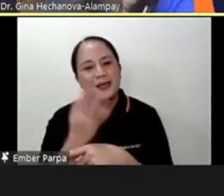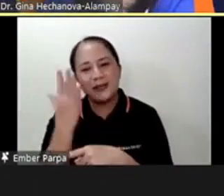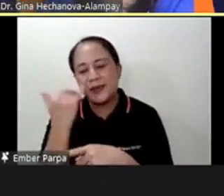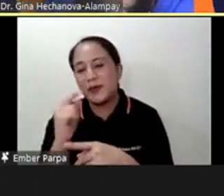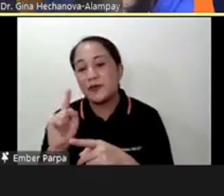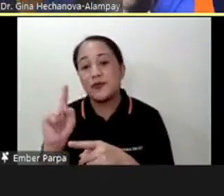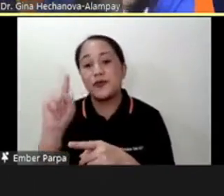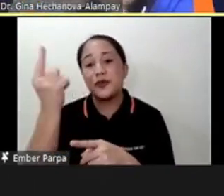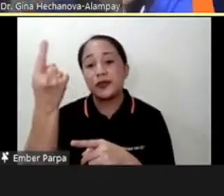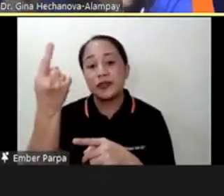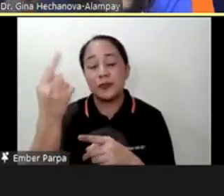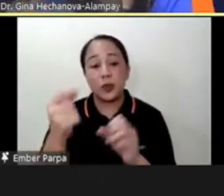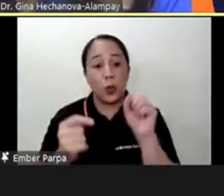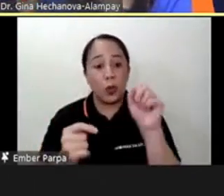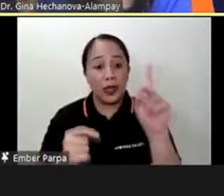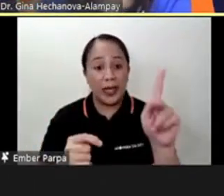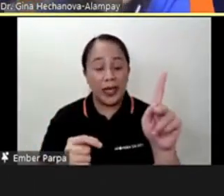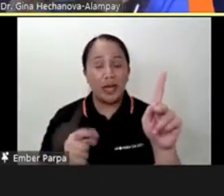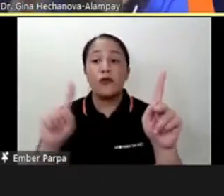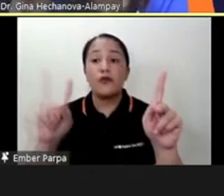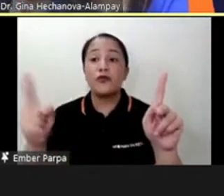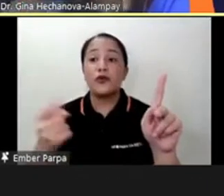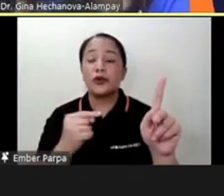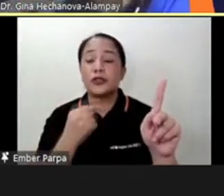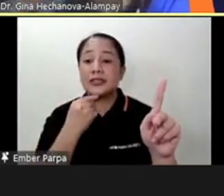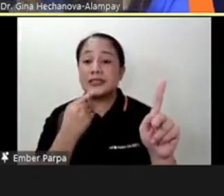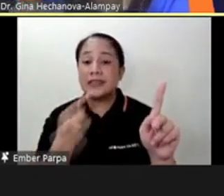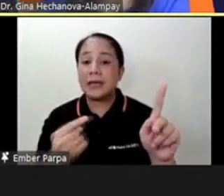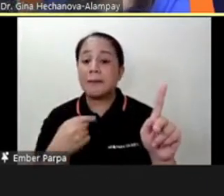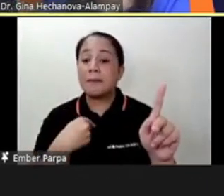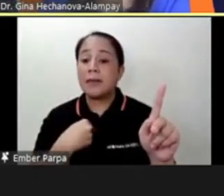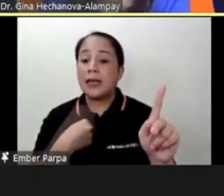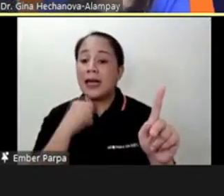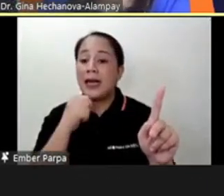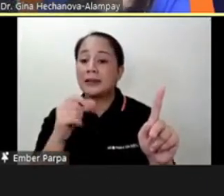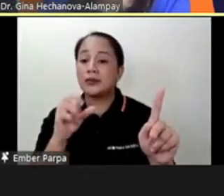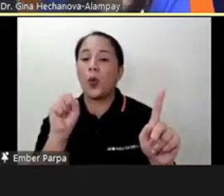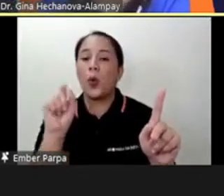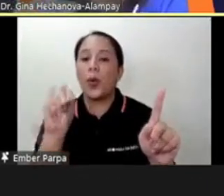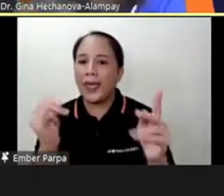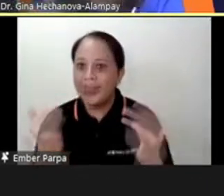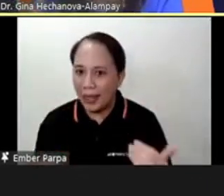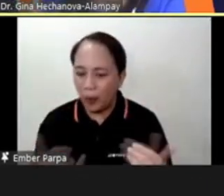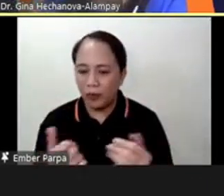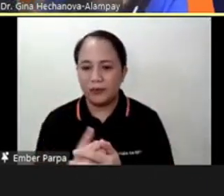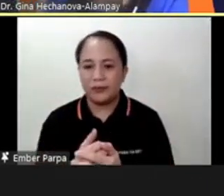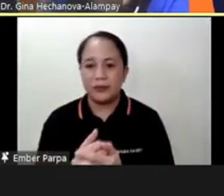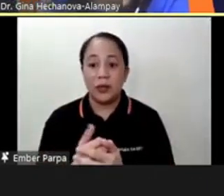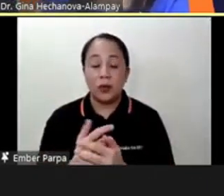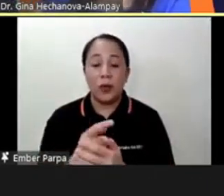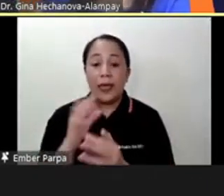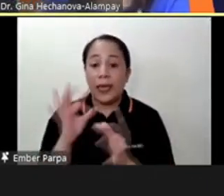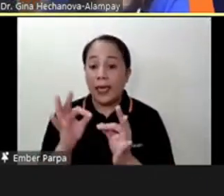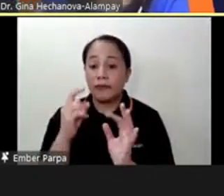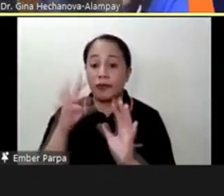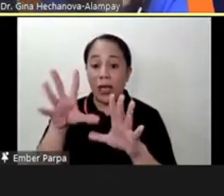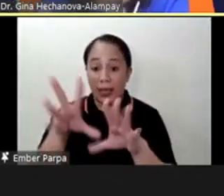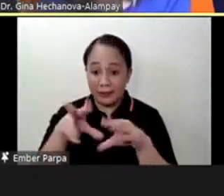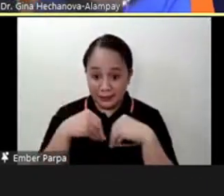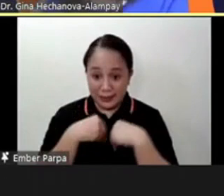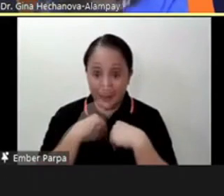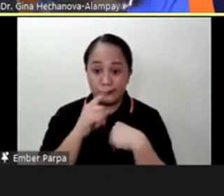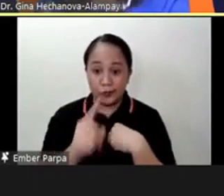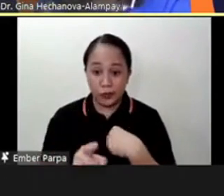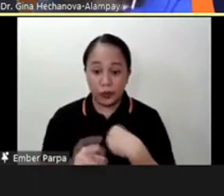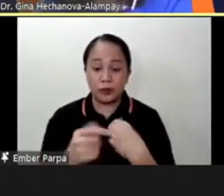being okay is to admitting that you're not okay right now. Because it's only when you admit that you're okay